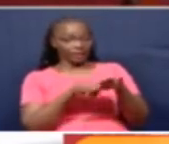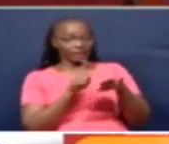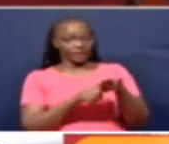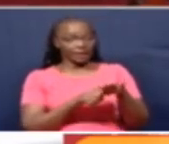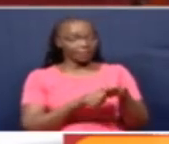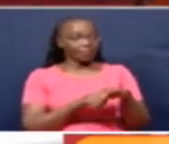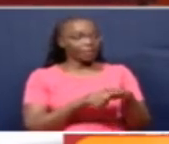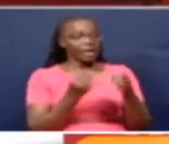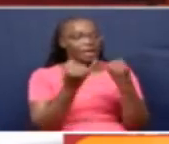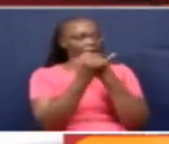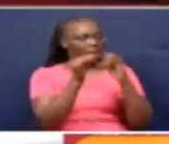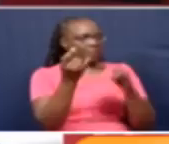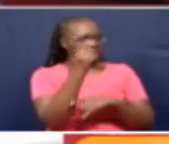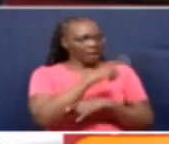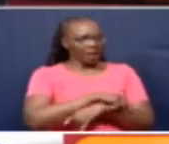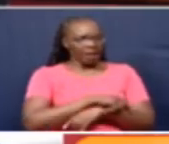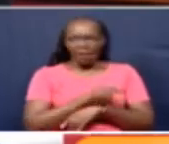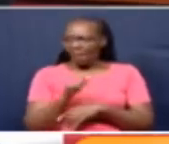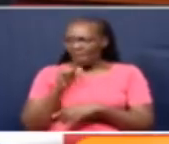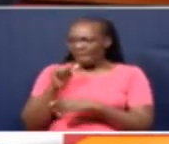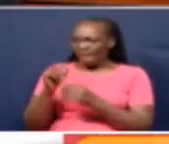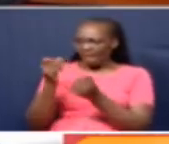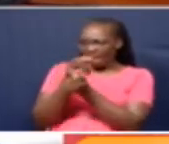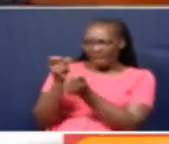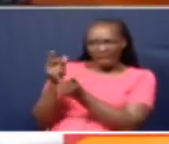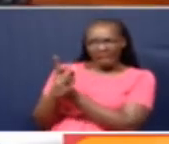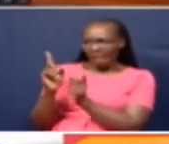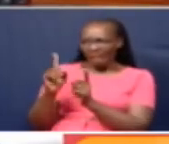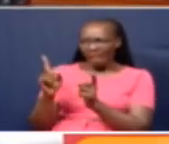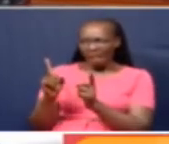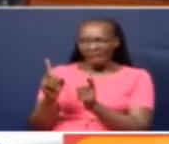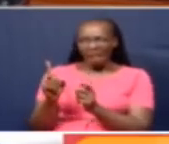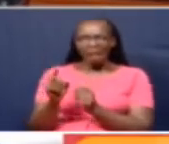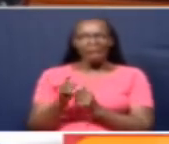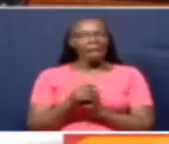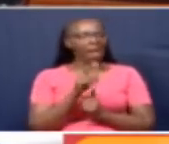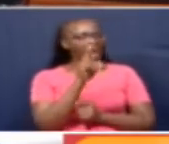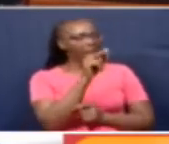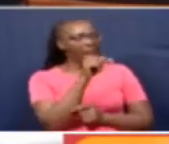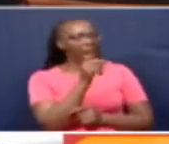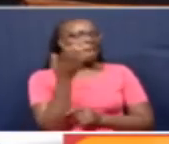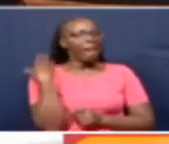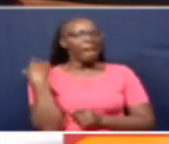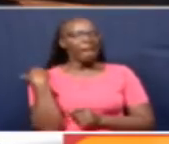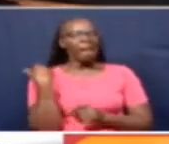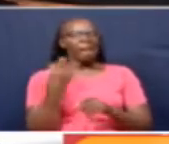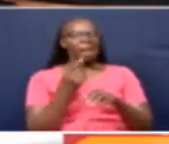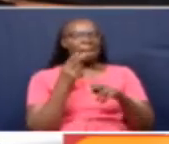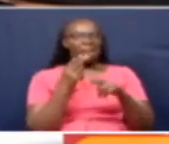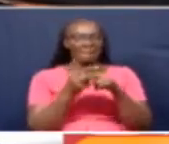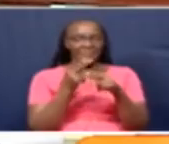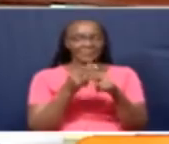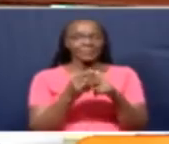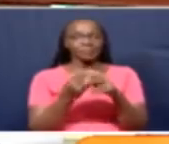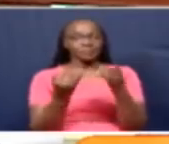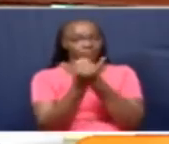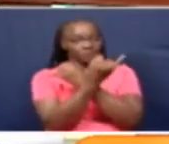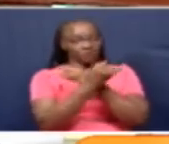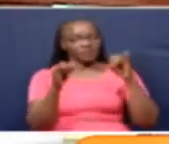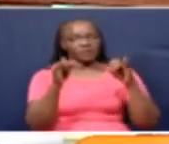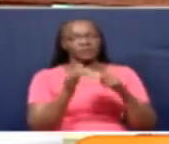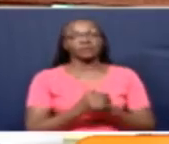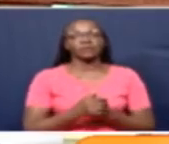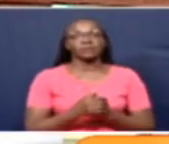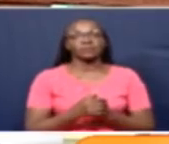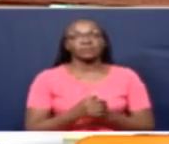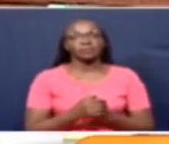12th. No, it wasn't called Jamhuri at the time. Jamhuri is now. At the time, it was called independence.